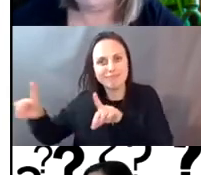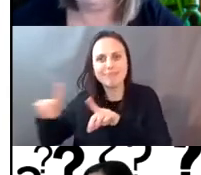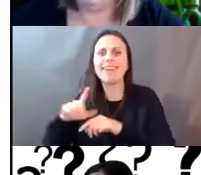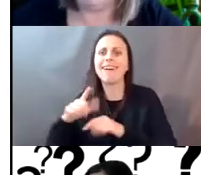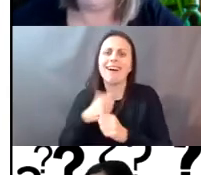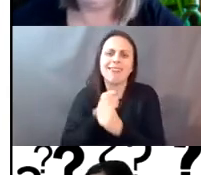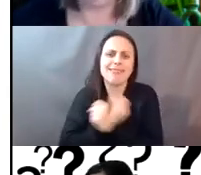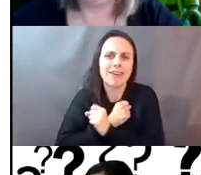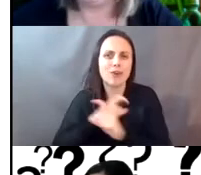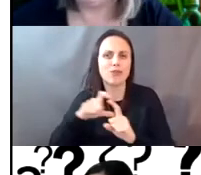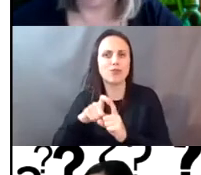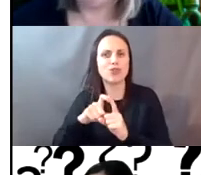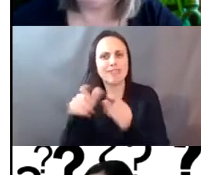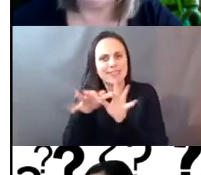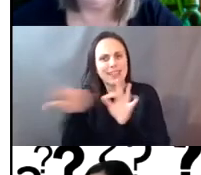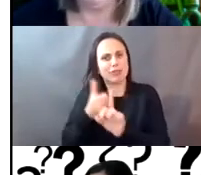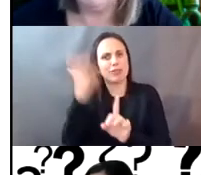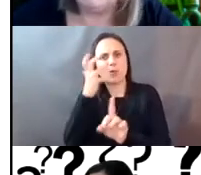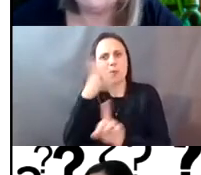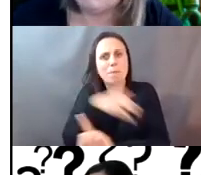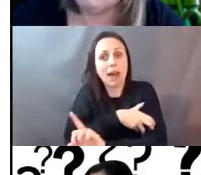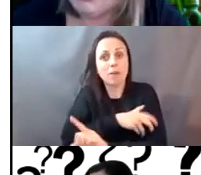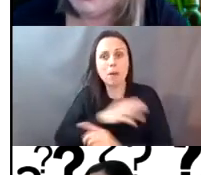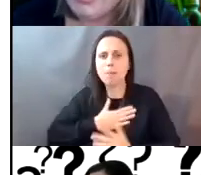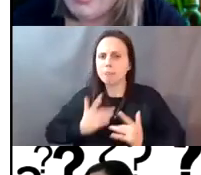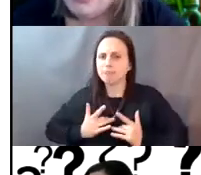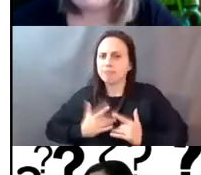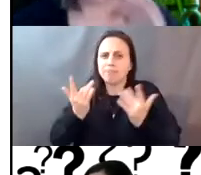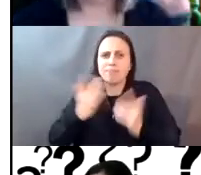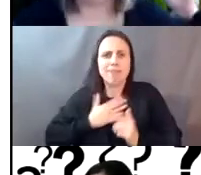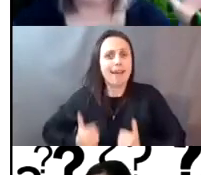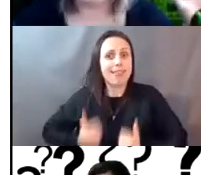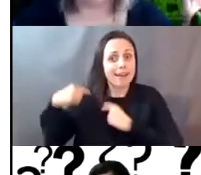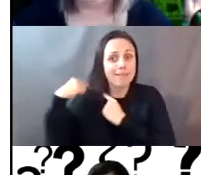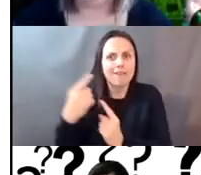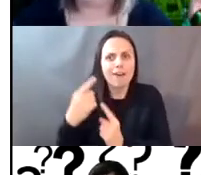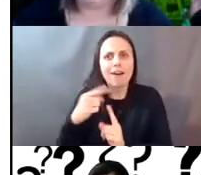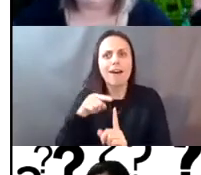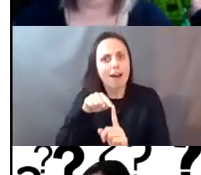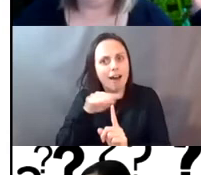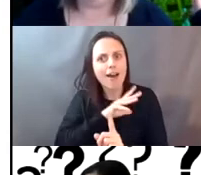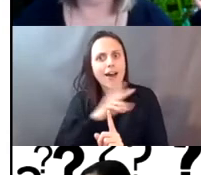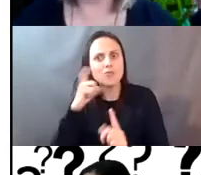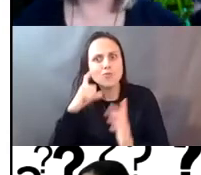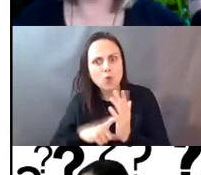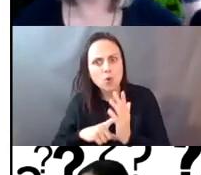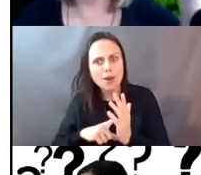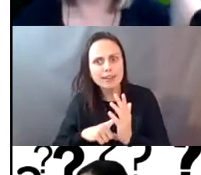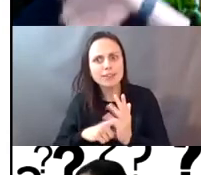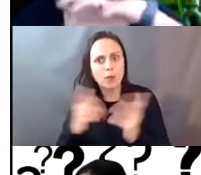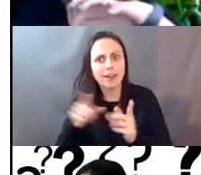of language. And one of the great joys of my life was to discover this weird overlap